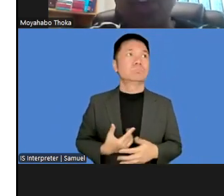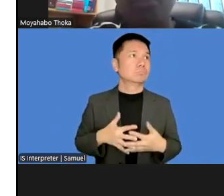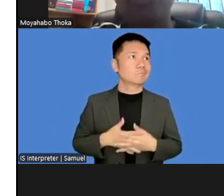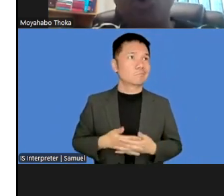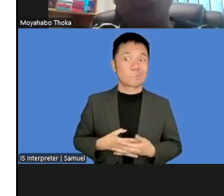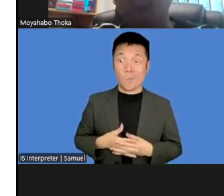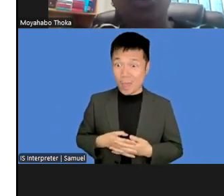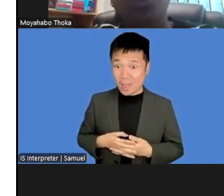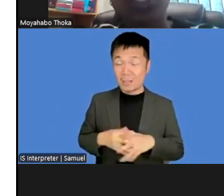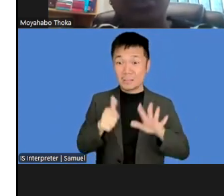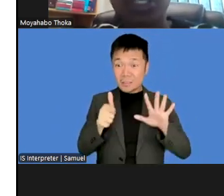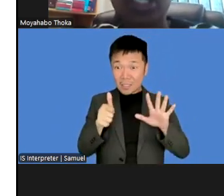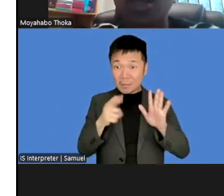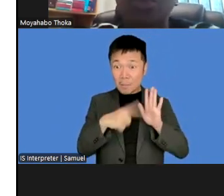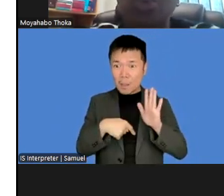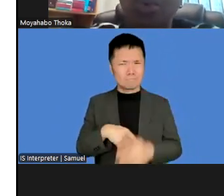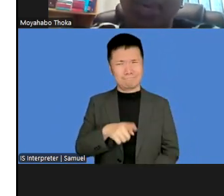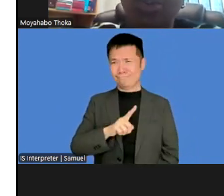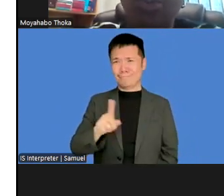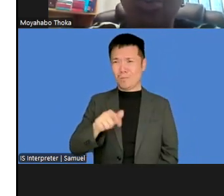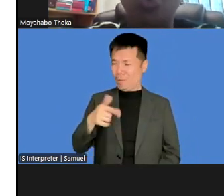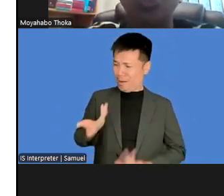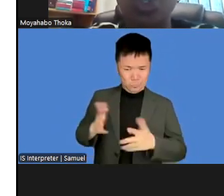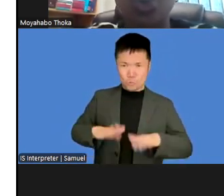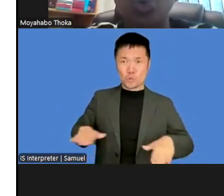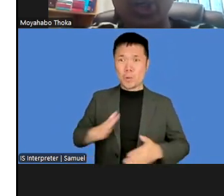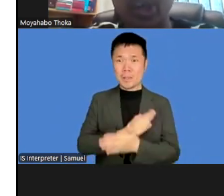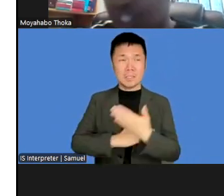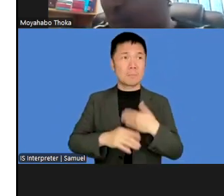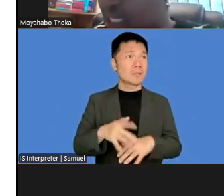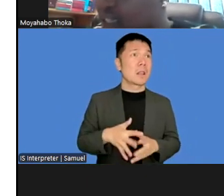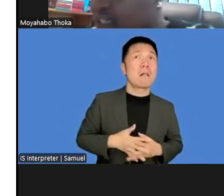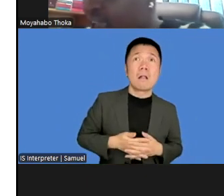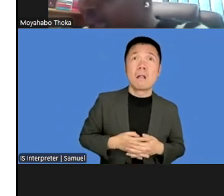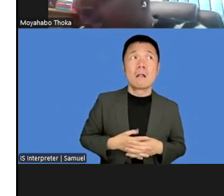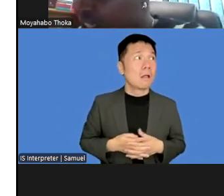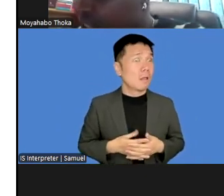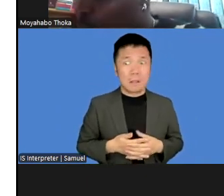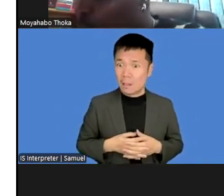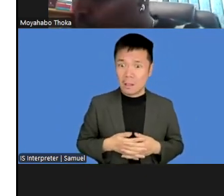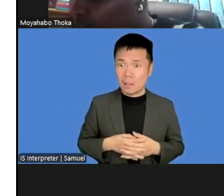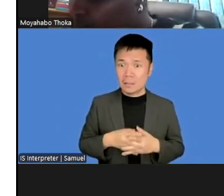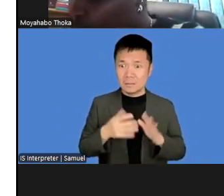months before children with disabilities are able to go back to school. So we took it to court on an urgent basis, and the court